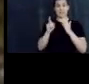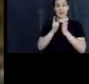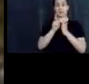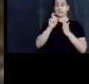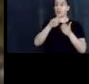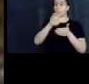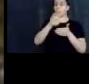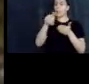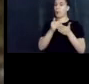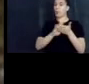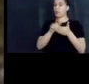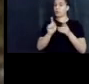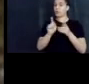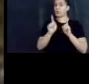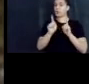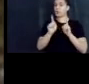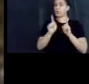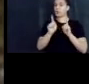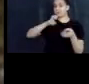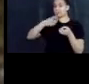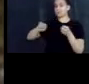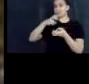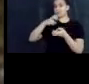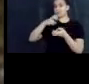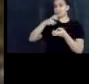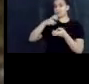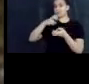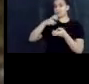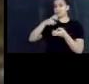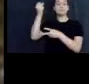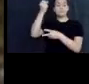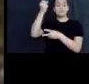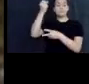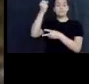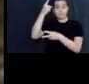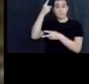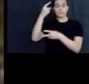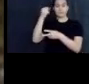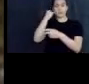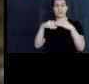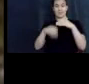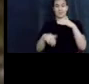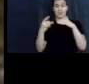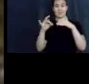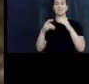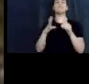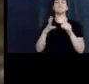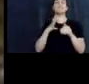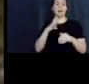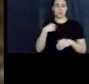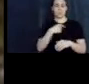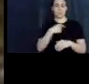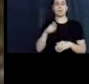category, then you do need to submit your GED scores as well as your official SAT, ACT test scores, and then your official partial high